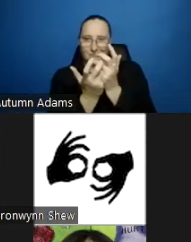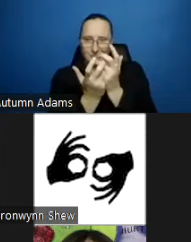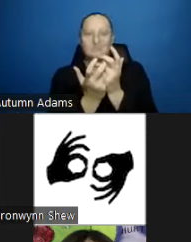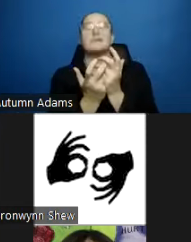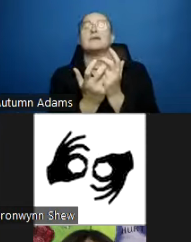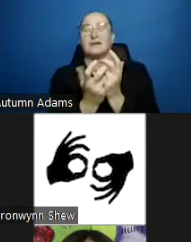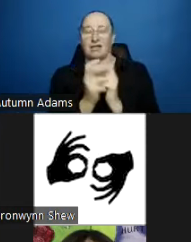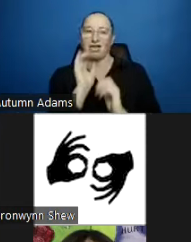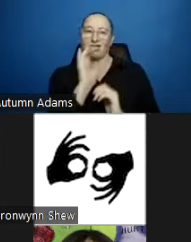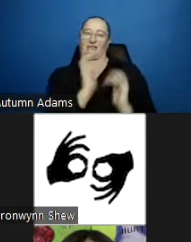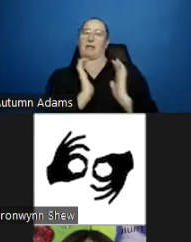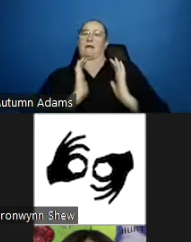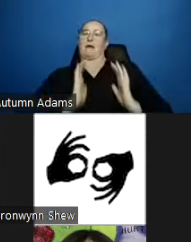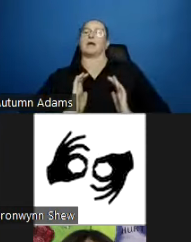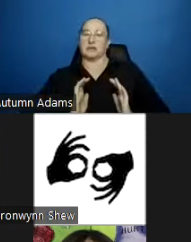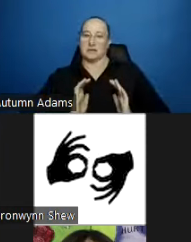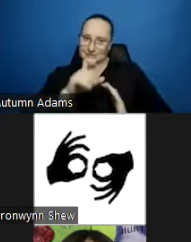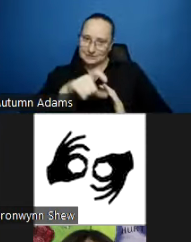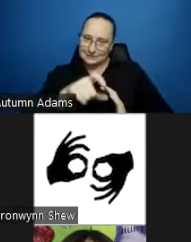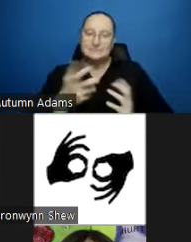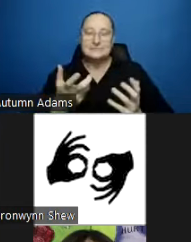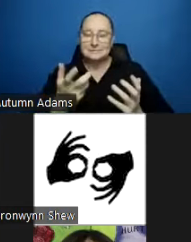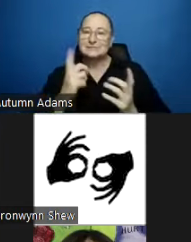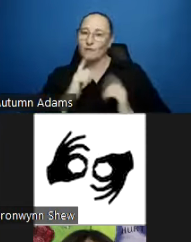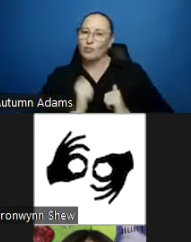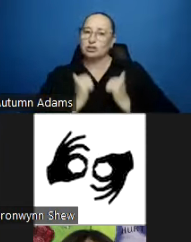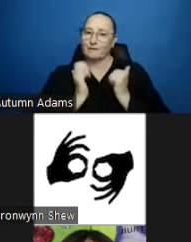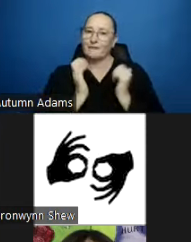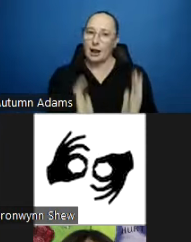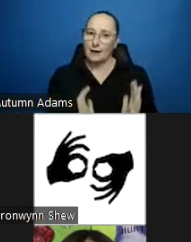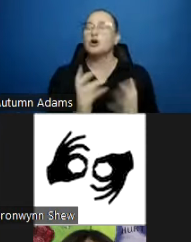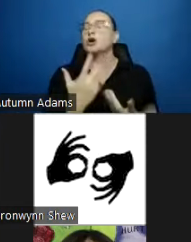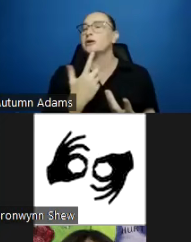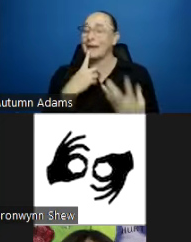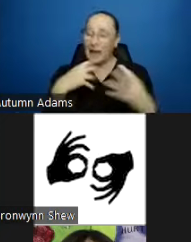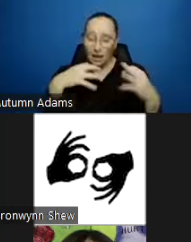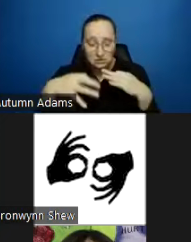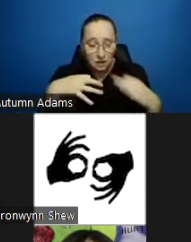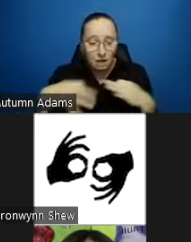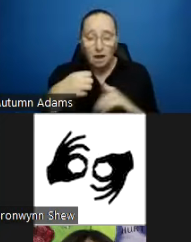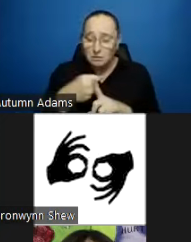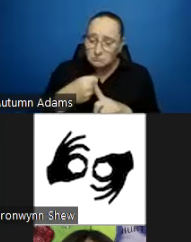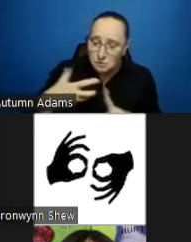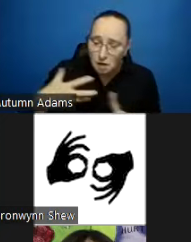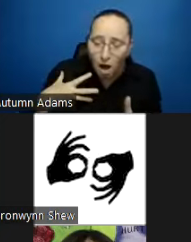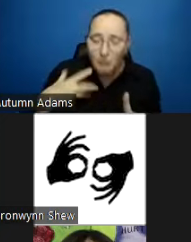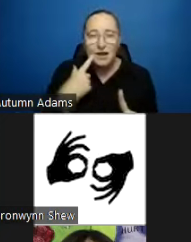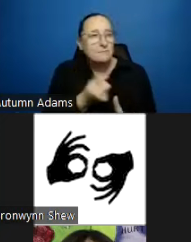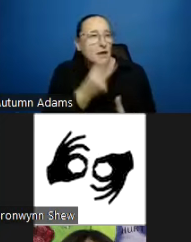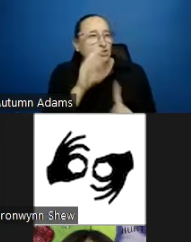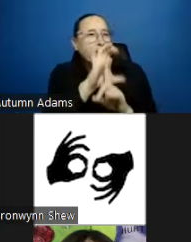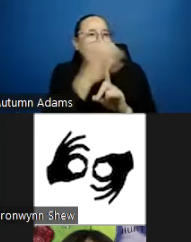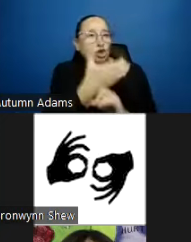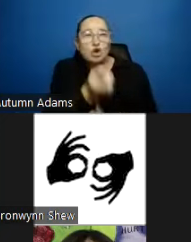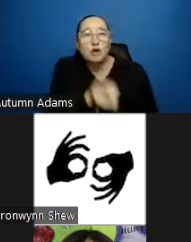fit the needs of the survivor. They can explain things, they can go into depth, they can make sure the cultural understanding is